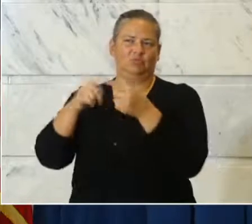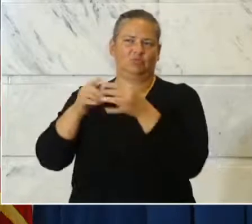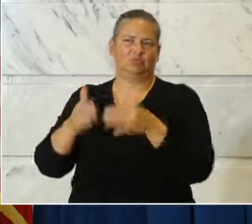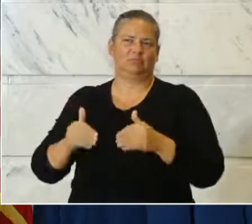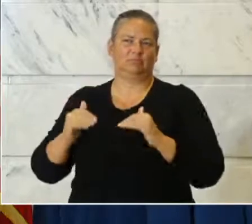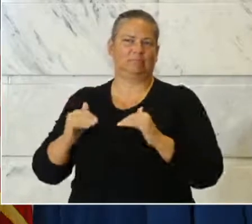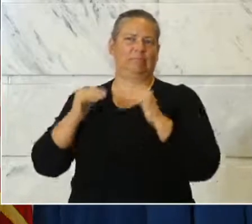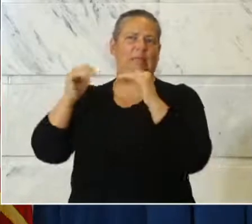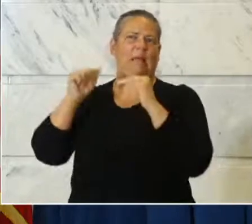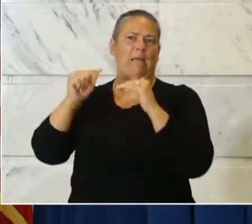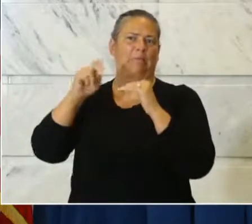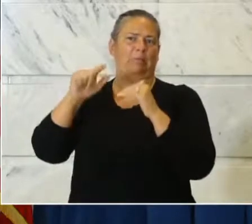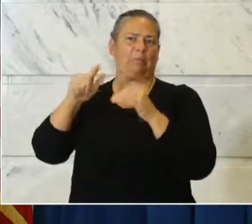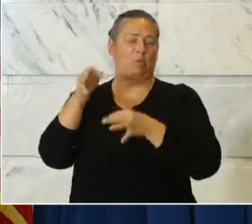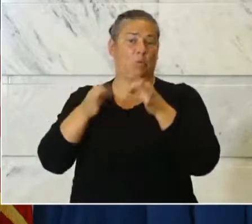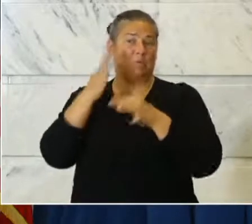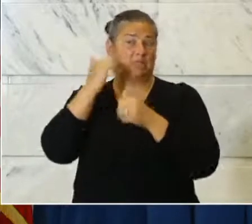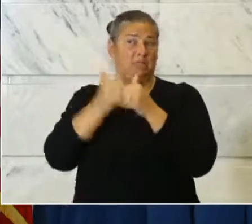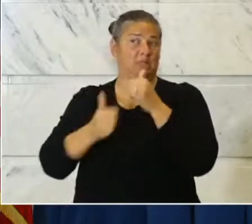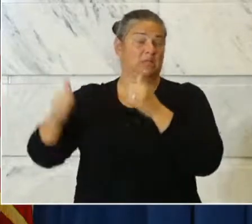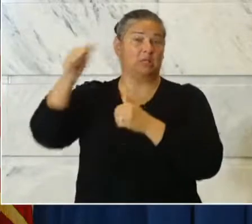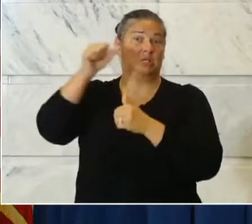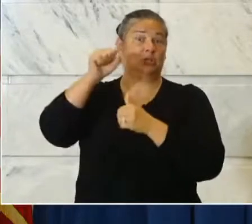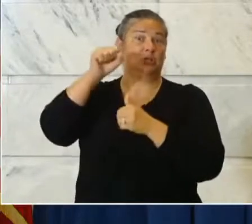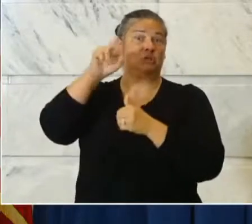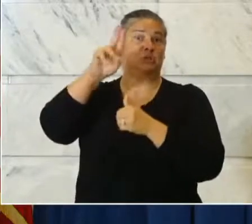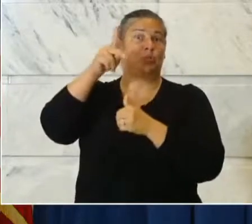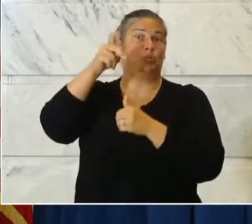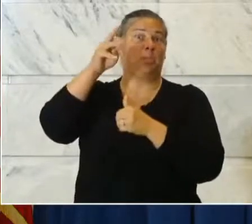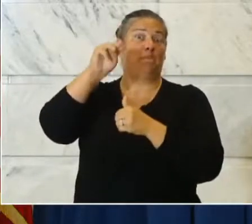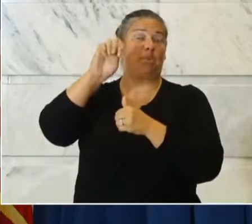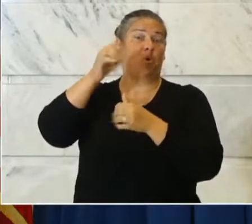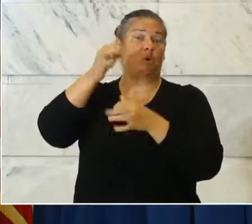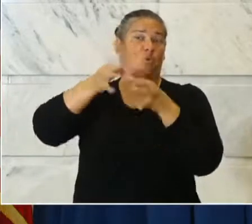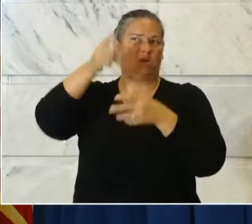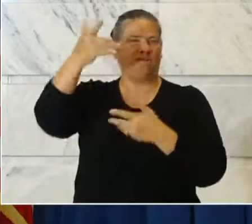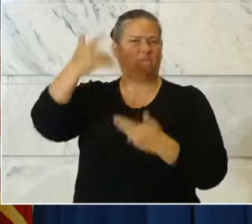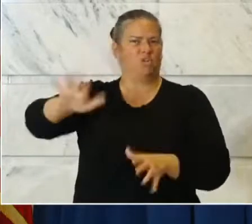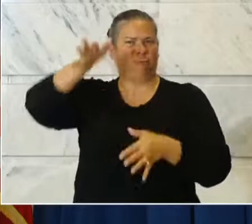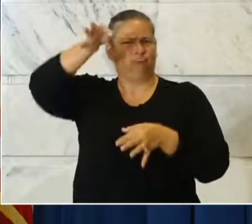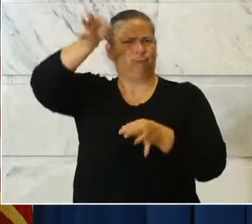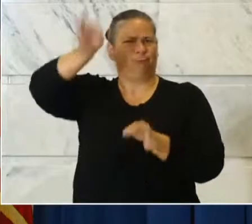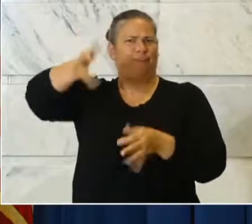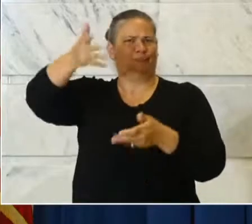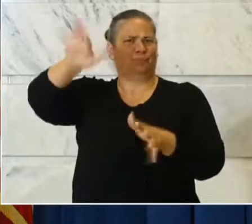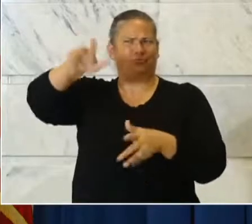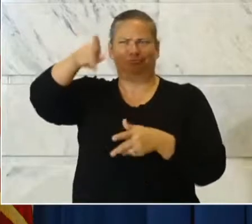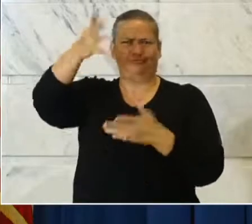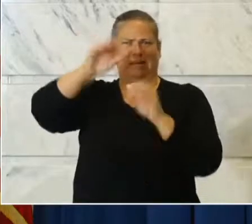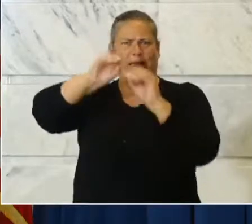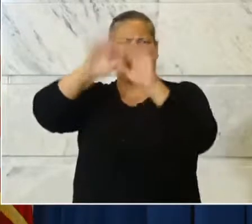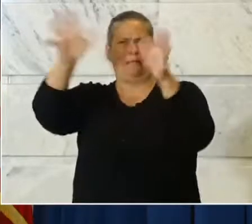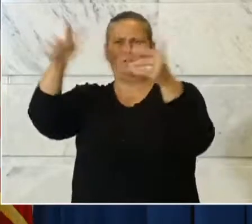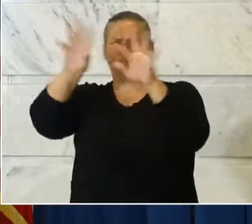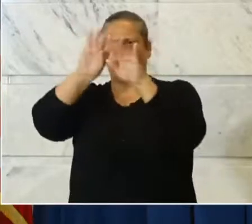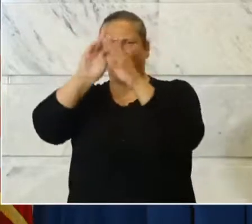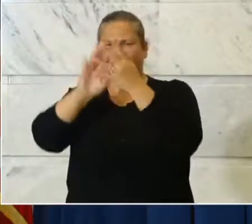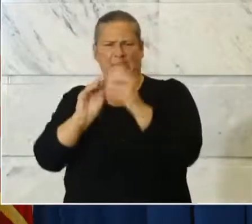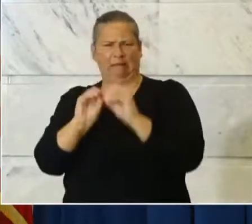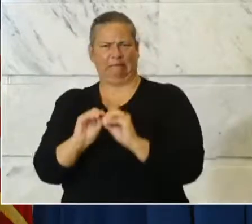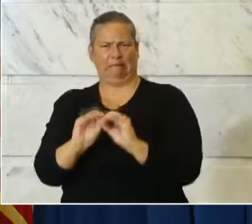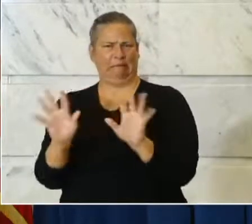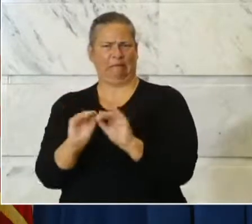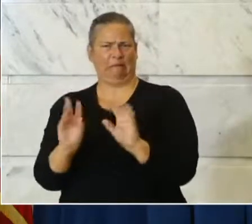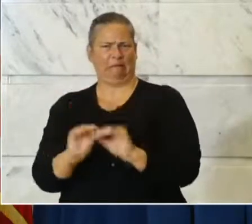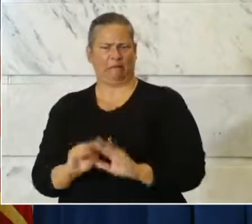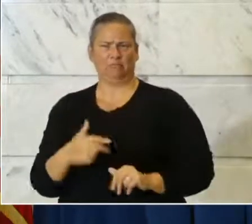Supreme Court is very clear in saying that you can do this, our hope would be that it'd be done and we wouldn't see any other lawsuits. That's supposed to be kind of the